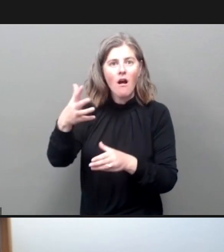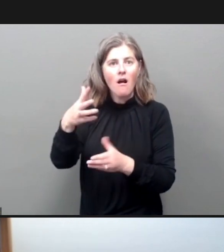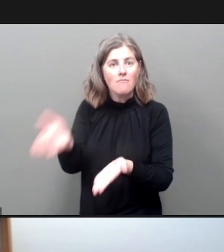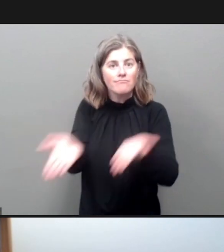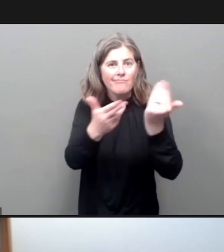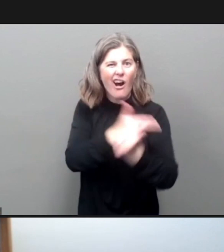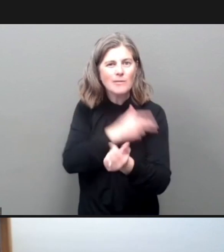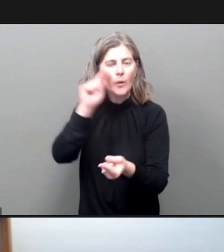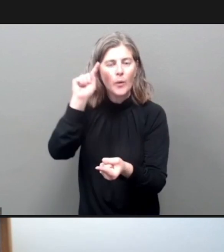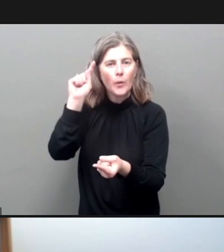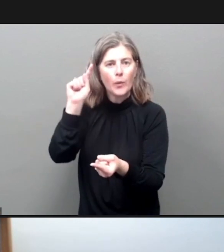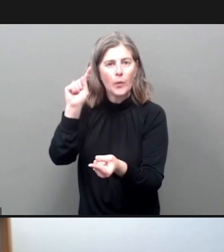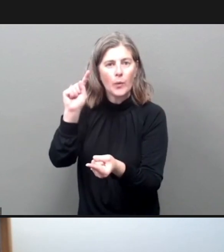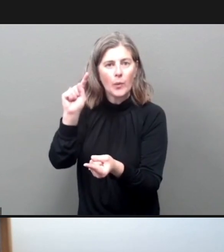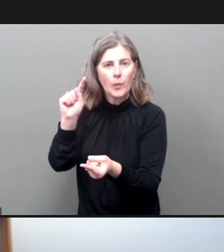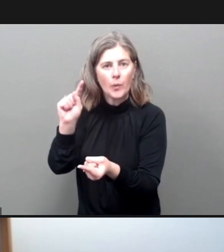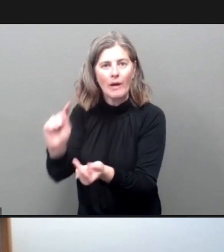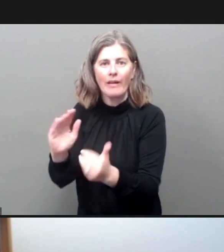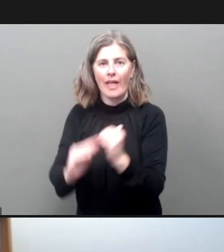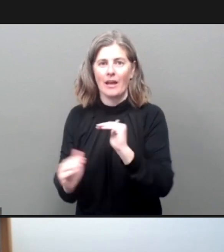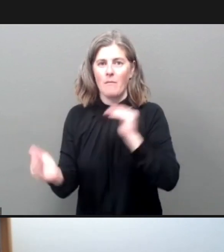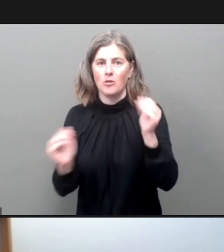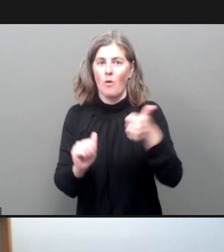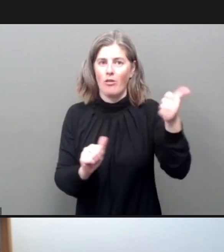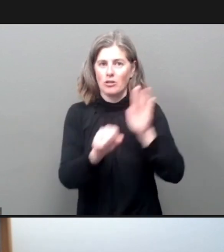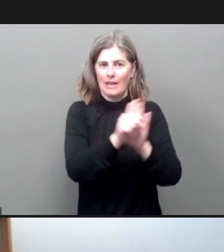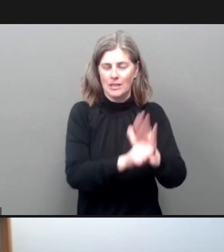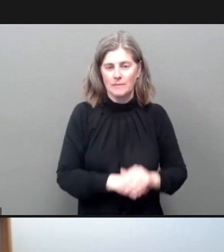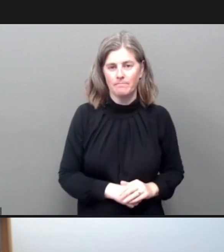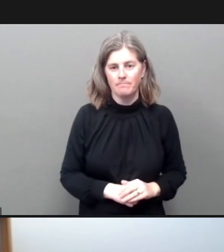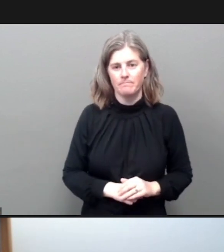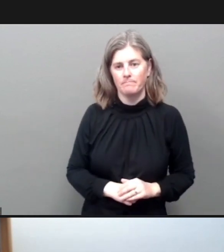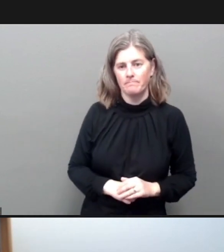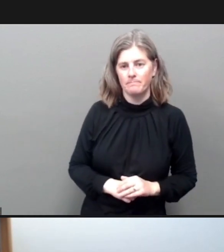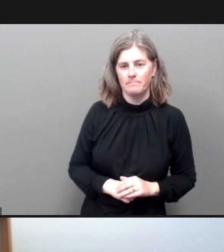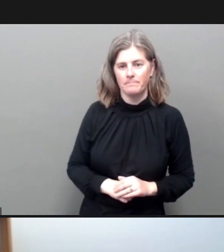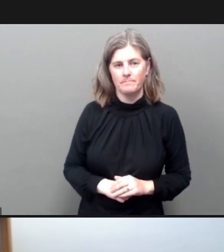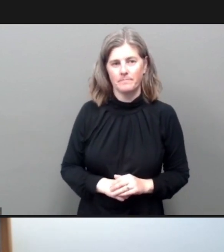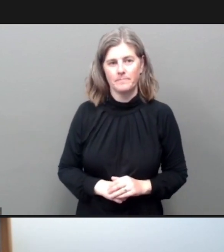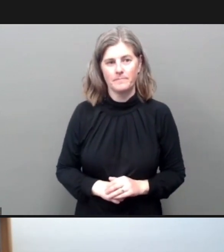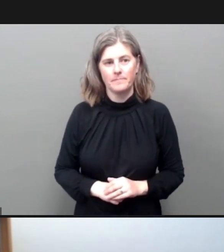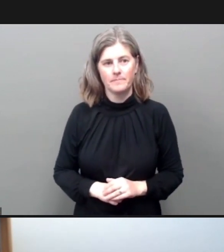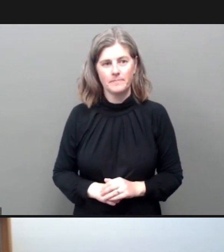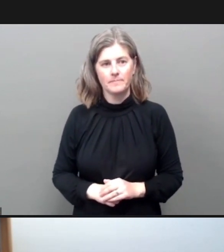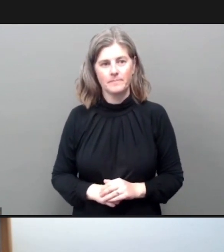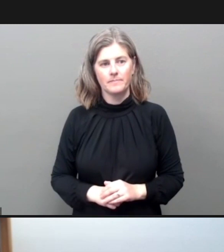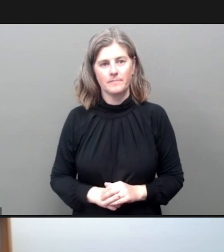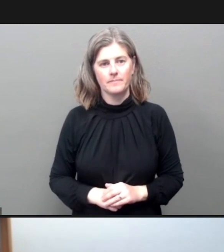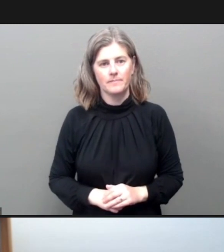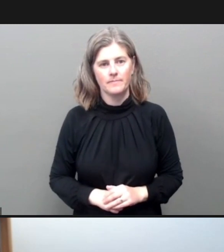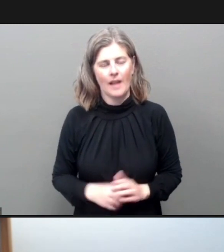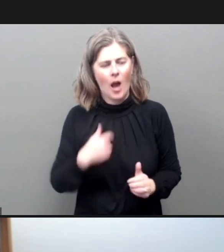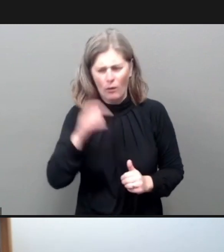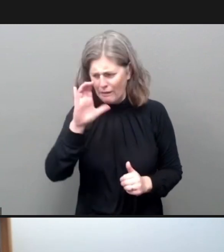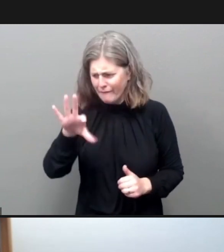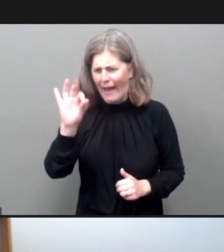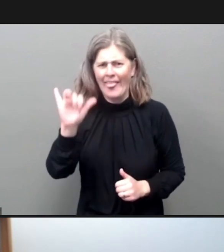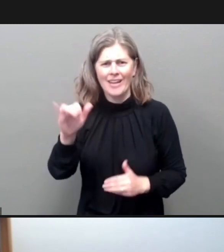hospitalization and deaths than other states. So. All right. Try to thanks so look much. for it.